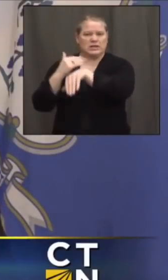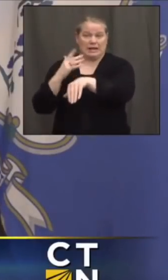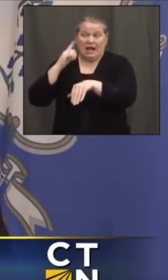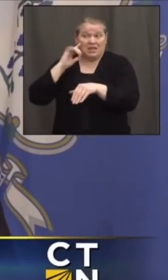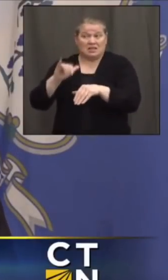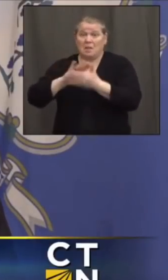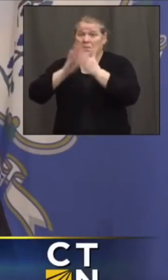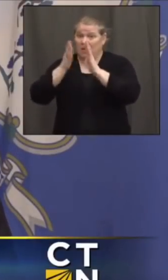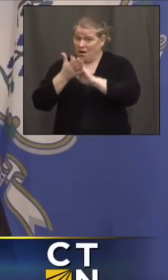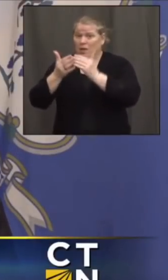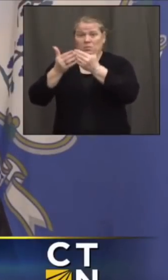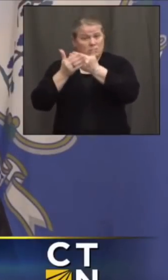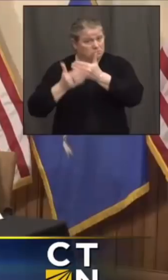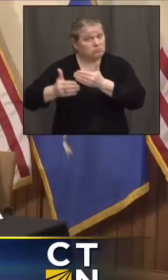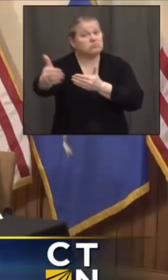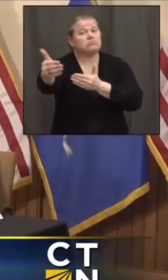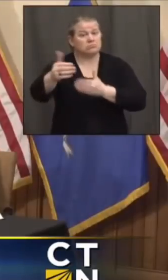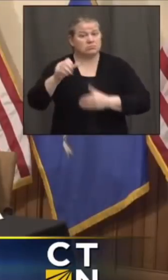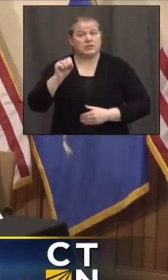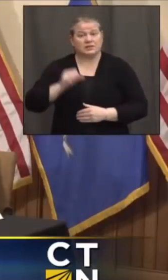norm.